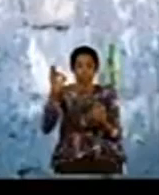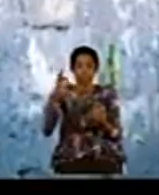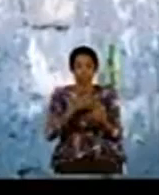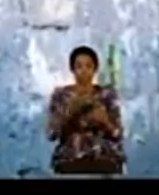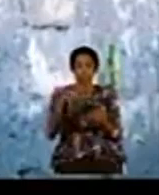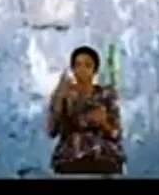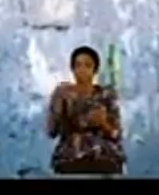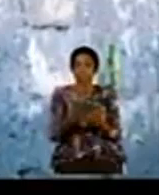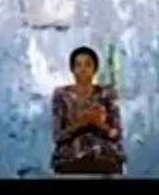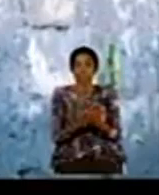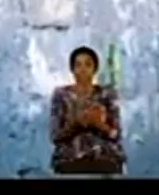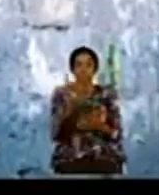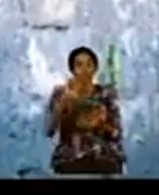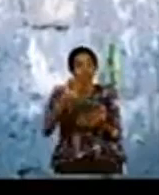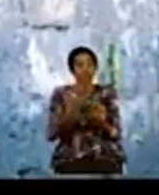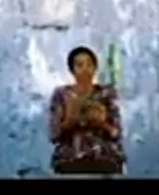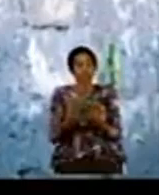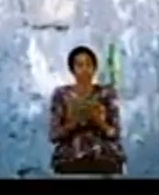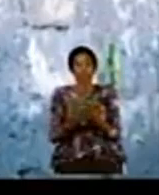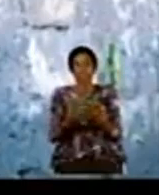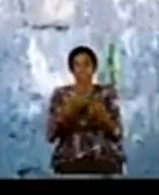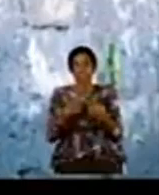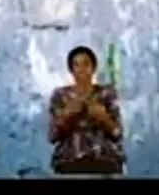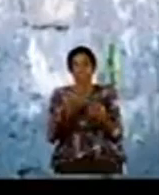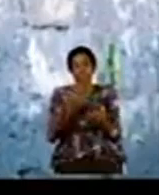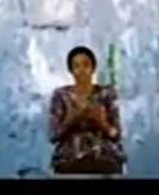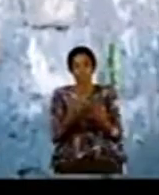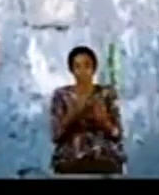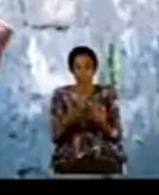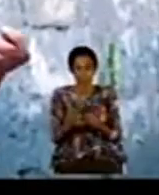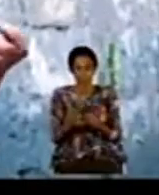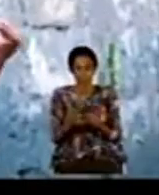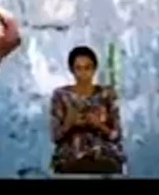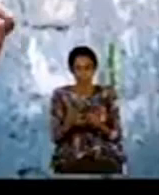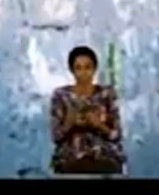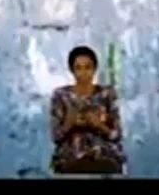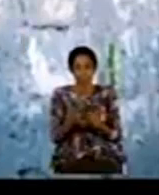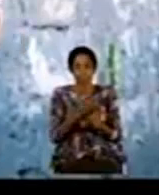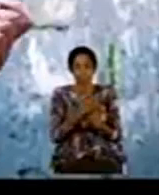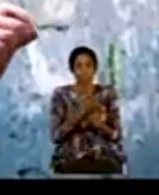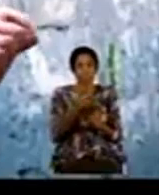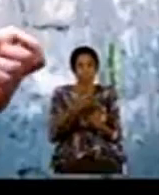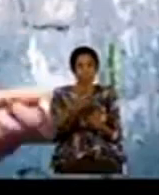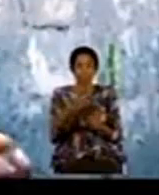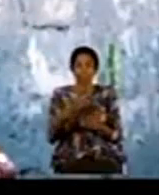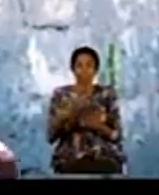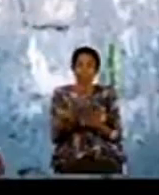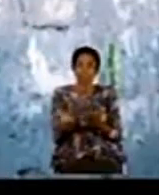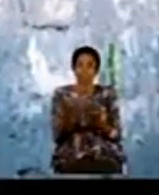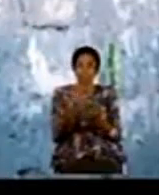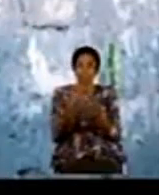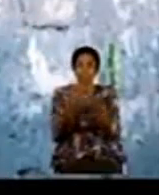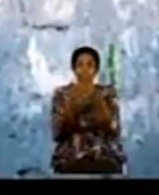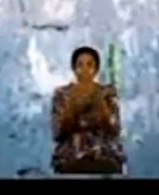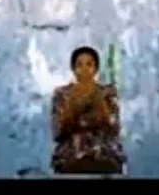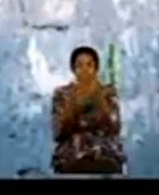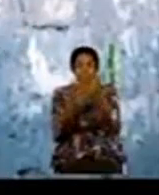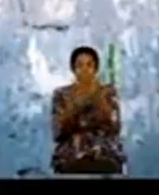have a problem. Then I pointed my finger on the screen. When I pointed my finger on the